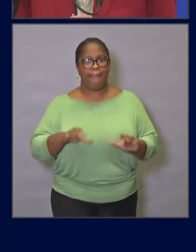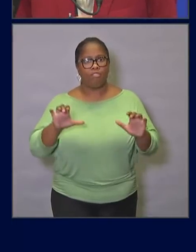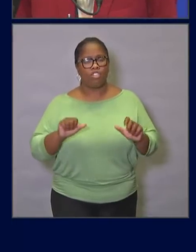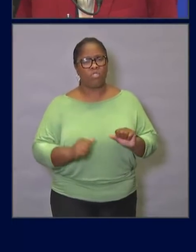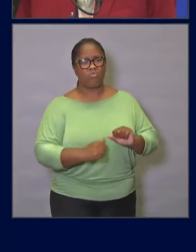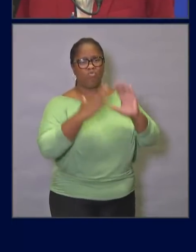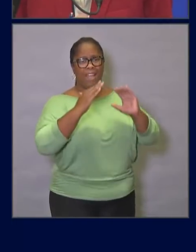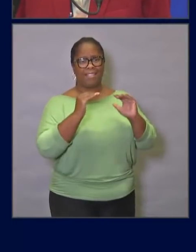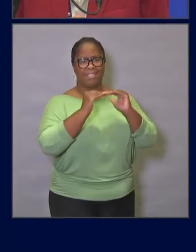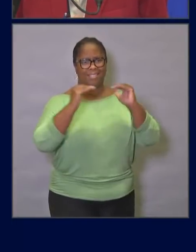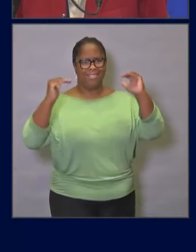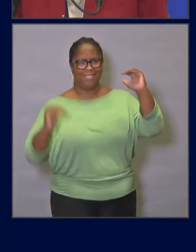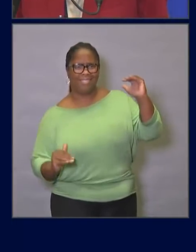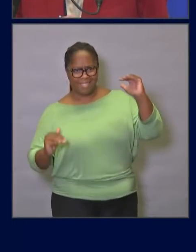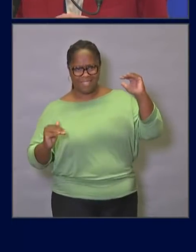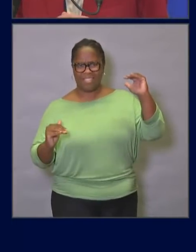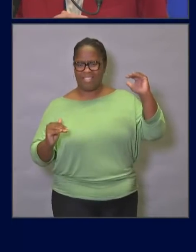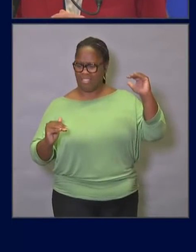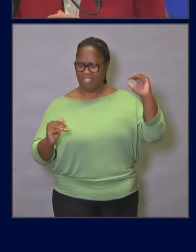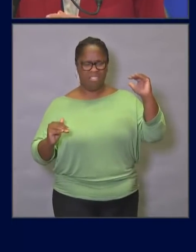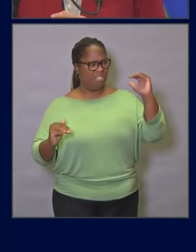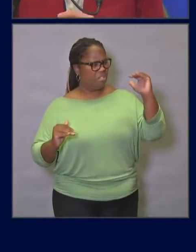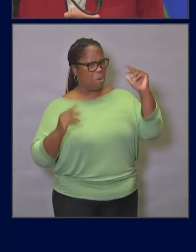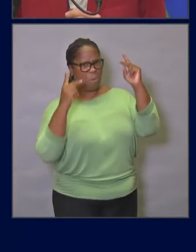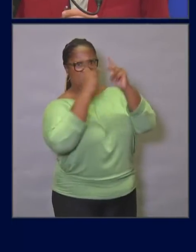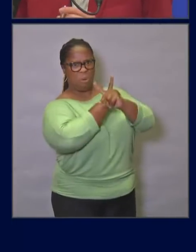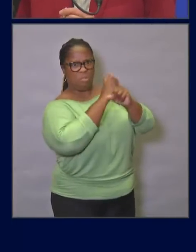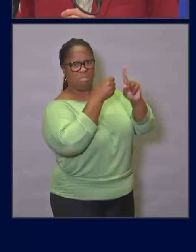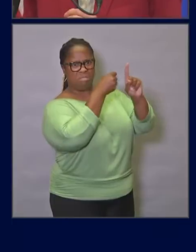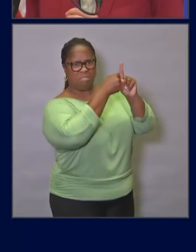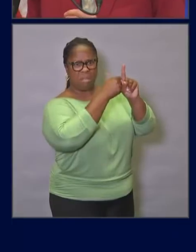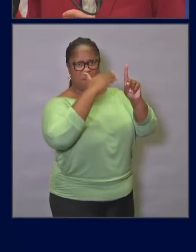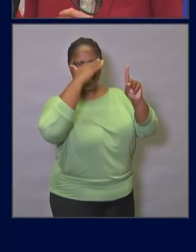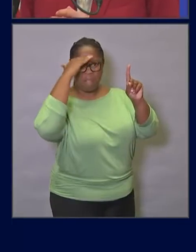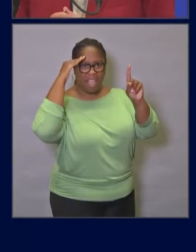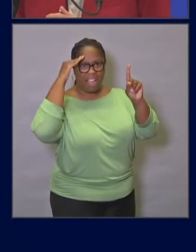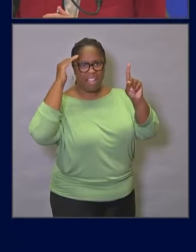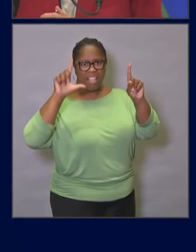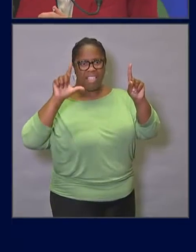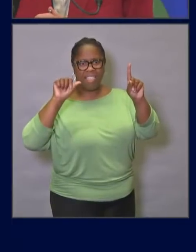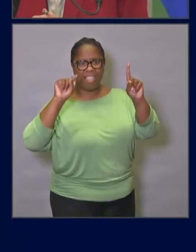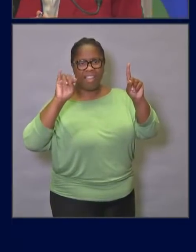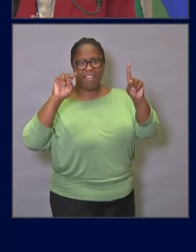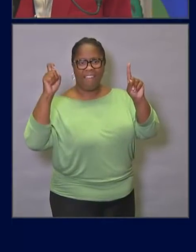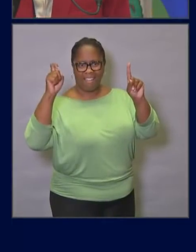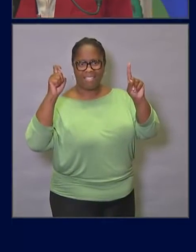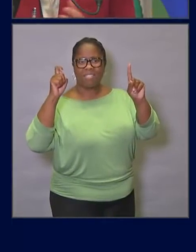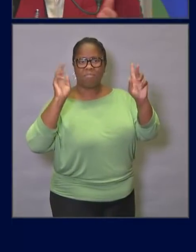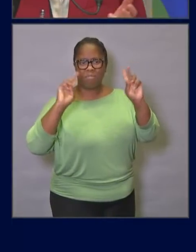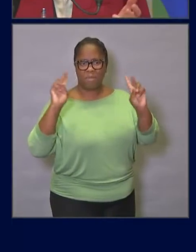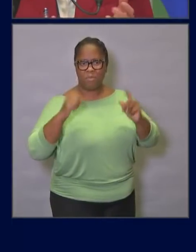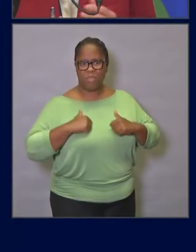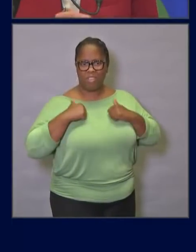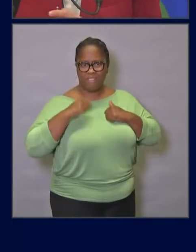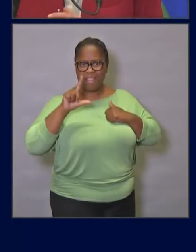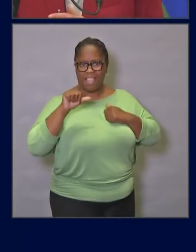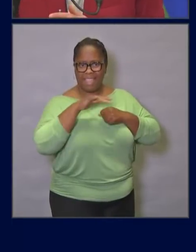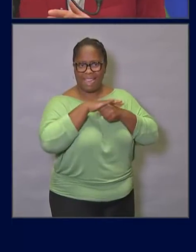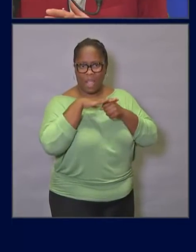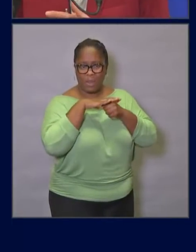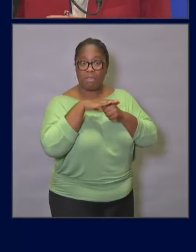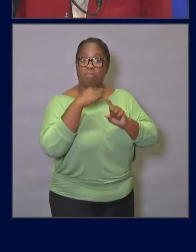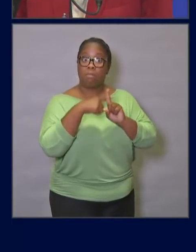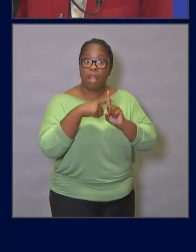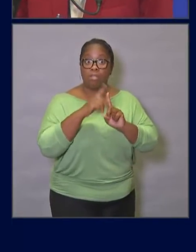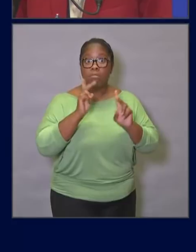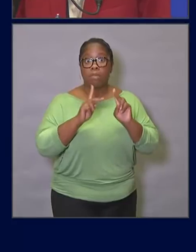the stark differences that we see in outcomes among Black and Latinx residents of LA County, as well as those who are living